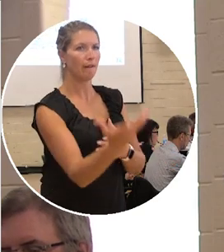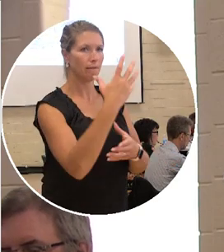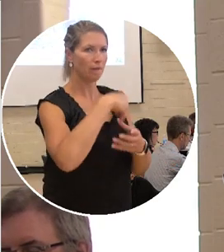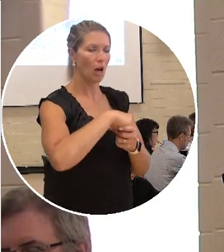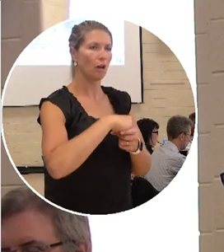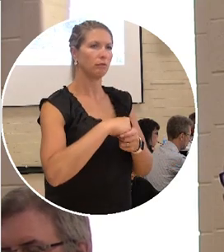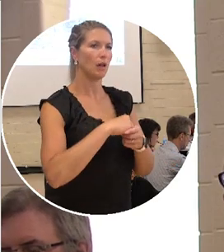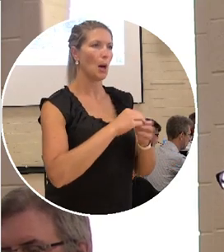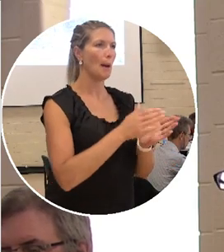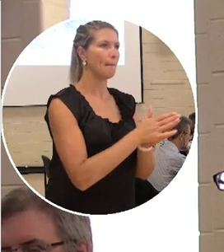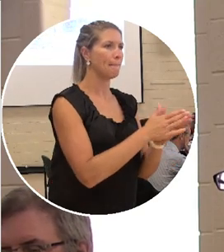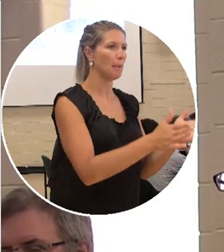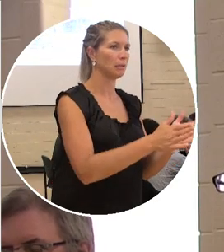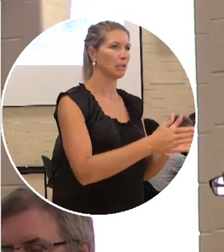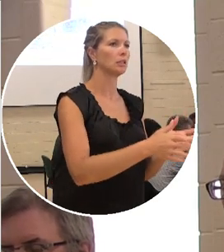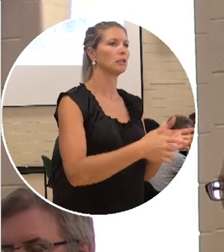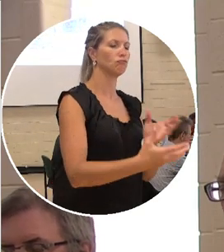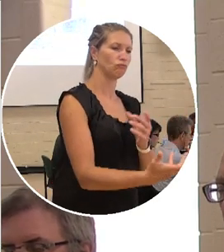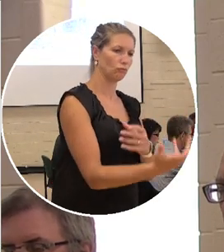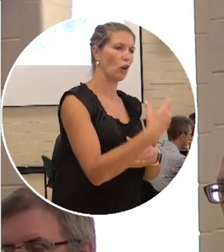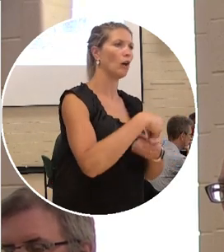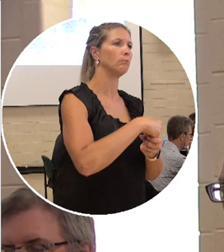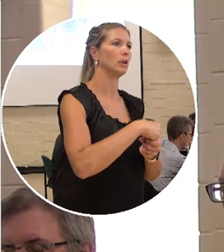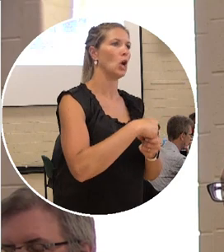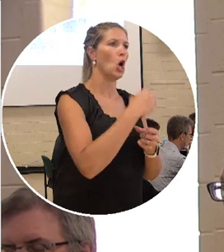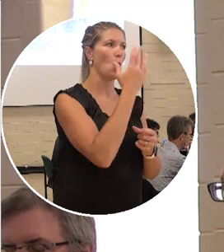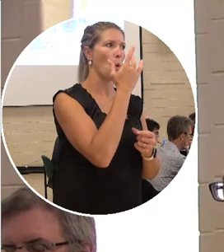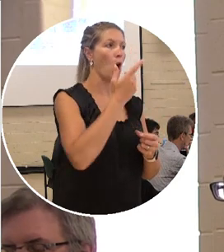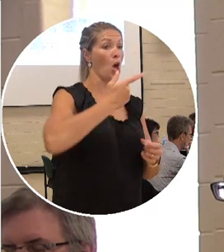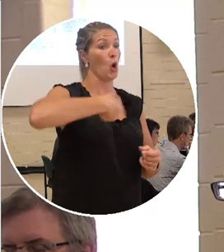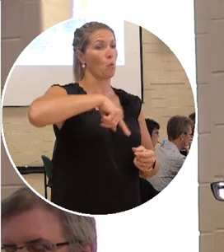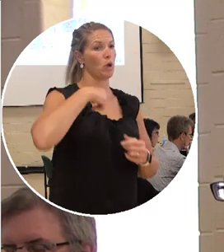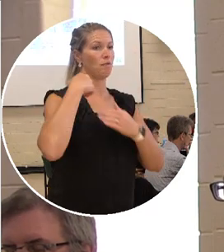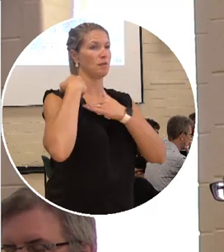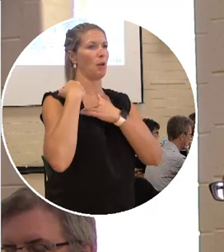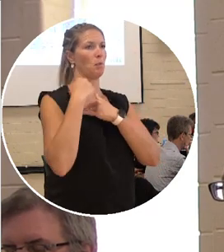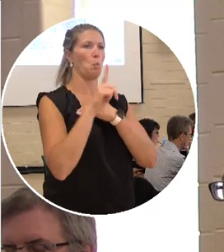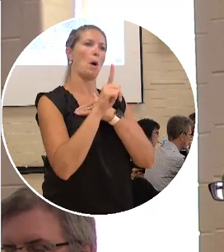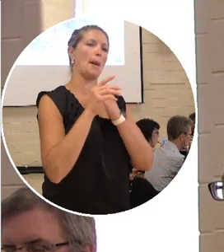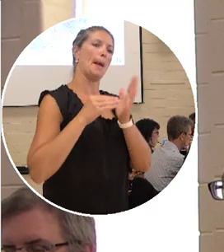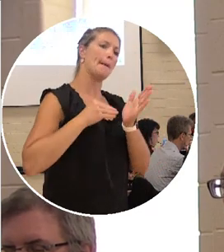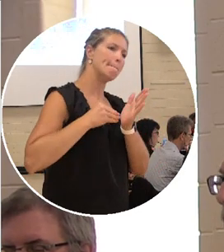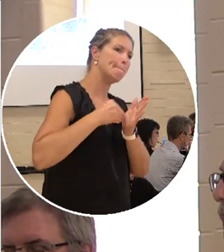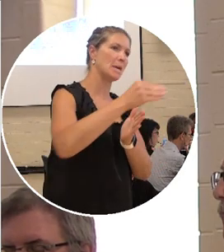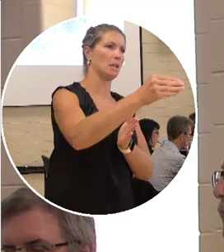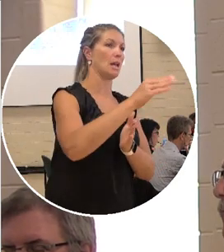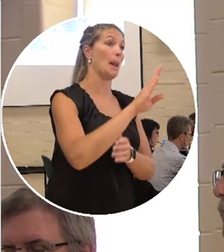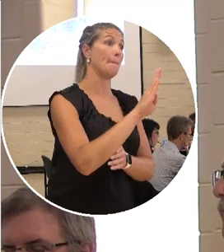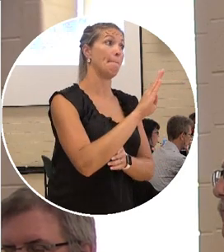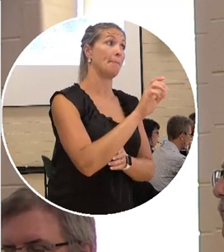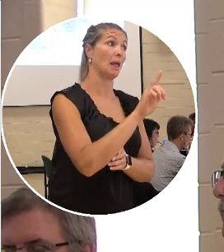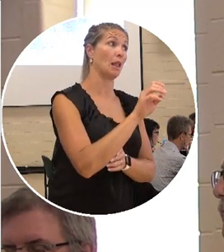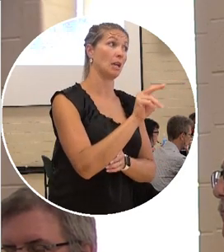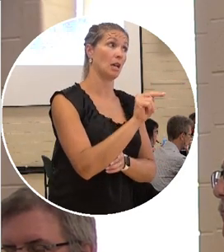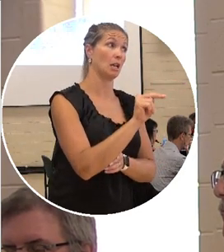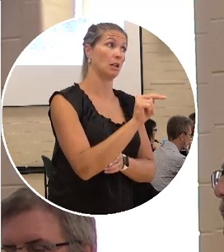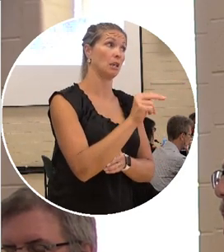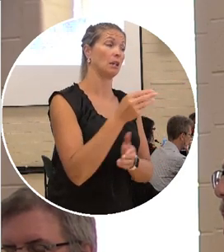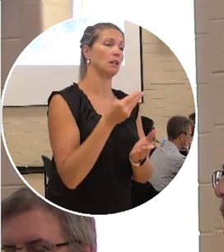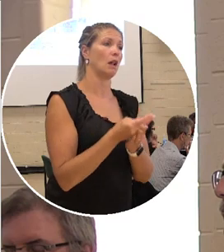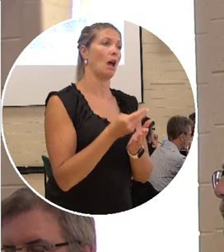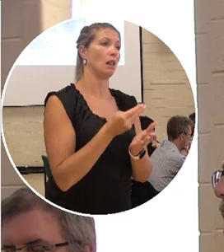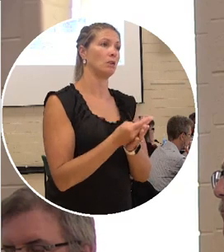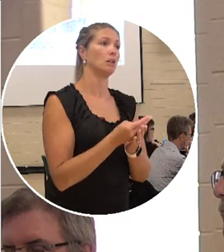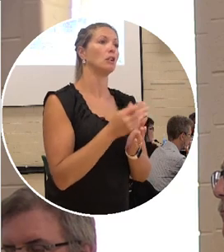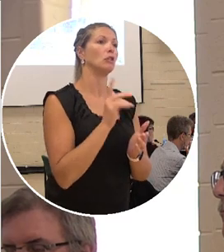democracy, considering that we're responsible for $1 billion, almost, of taxpayers' dollars, and witness the individuals who govern